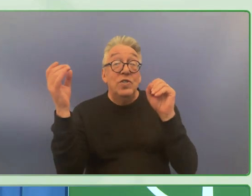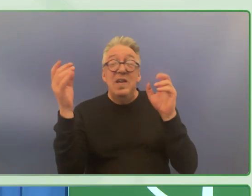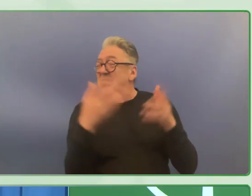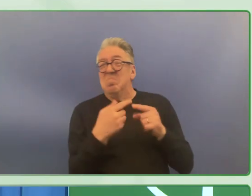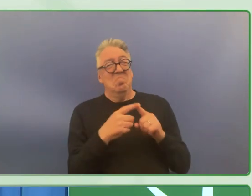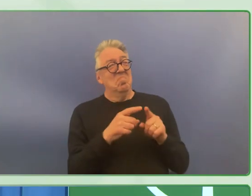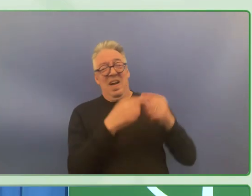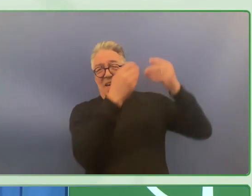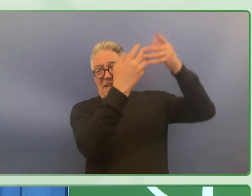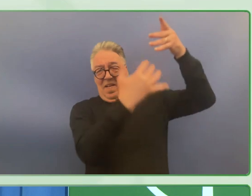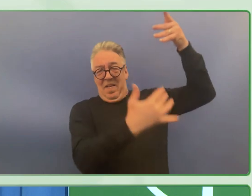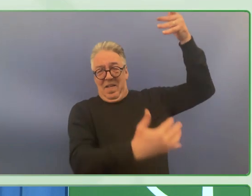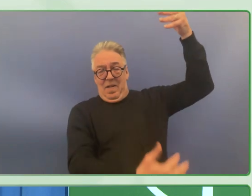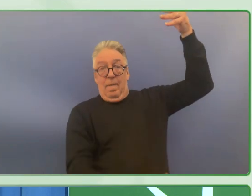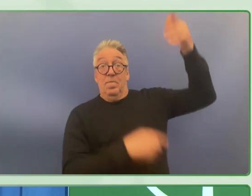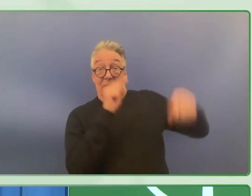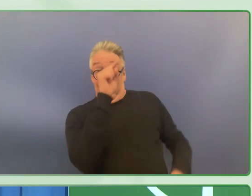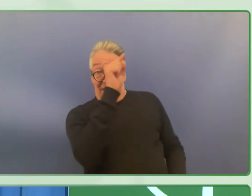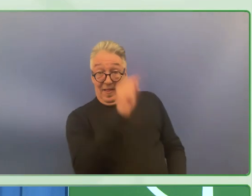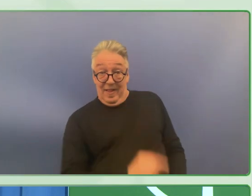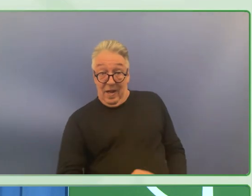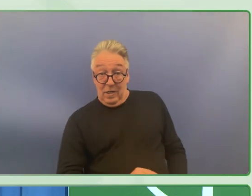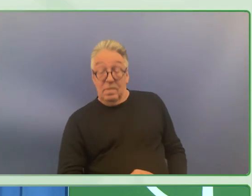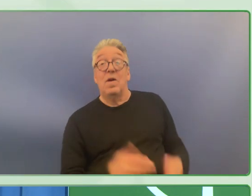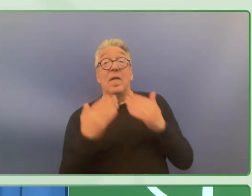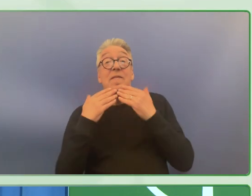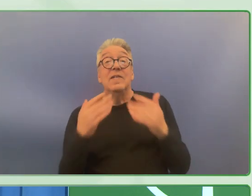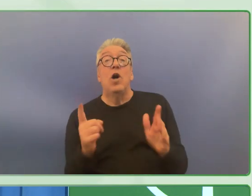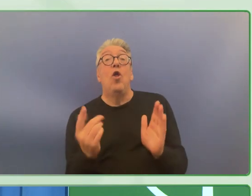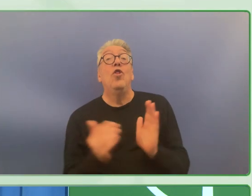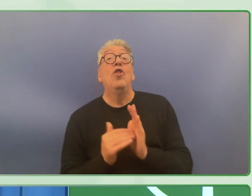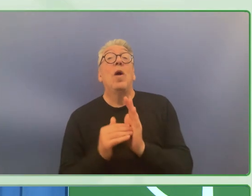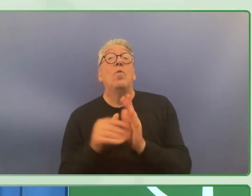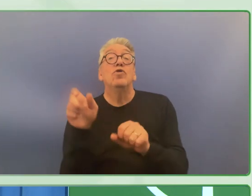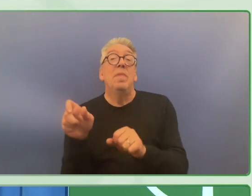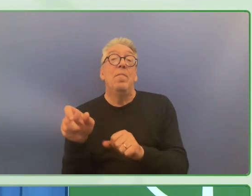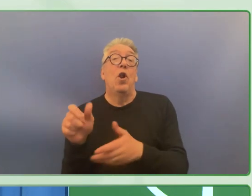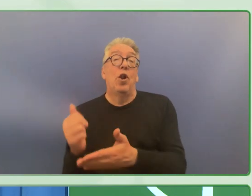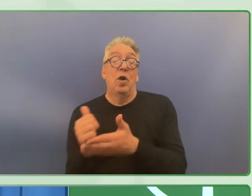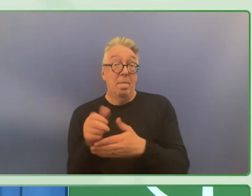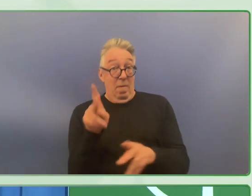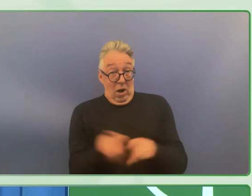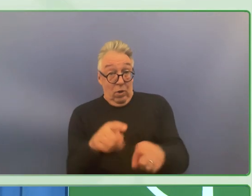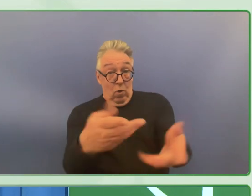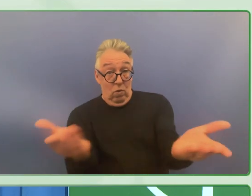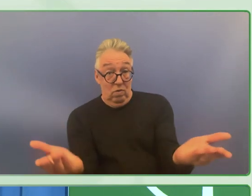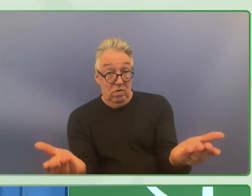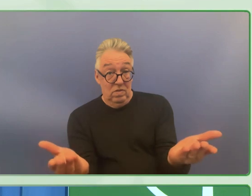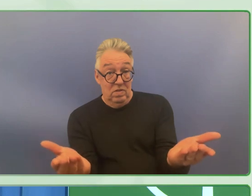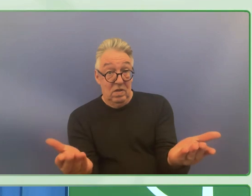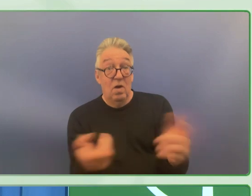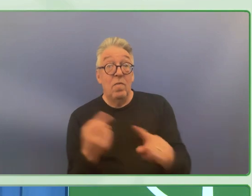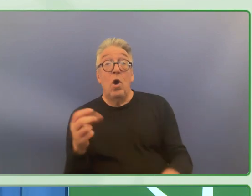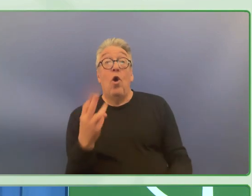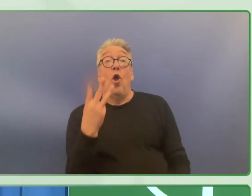the collective creation of thousands of contributors who are people just like you from 36 countries in 5